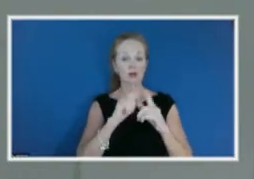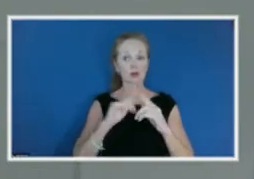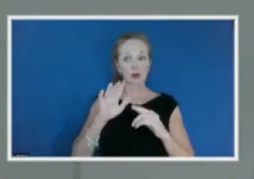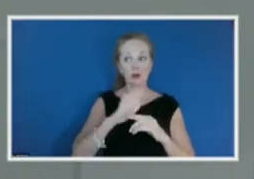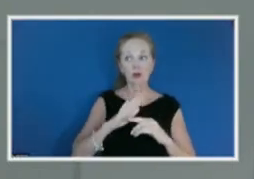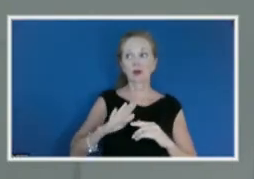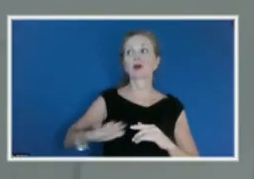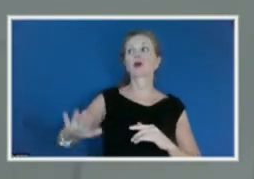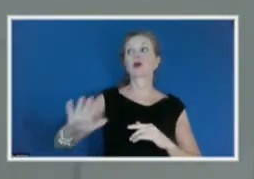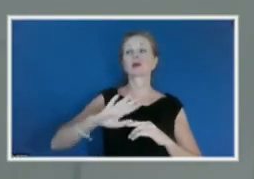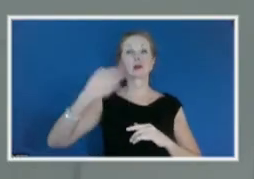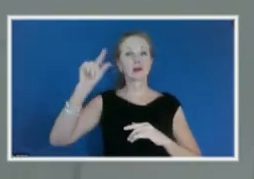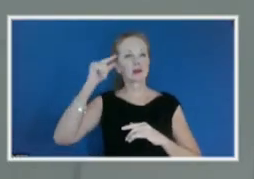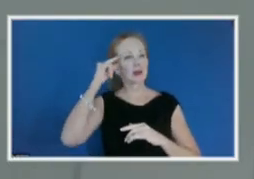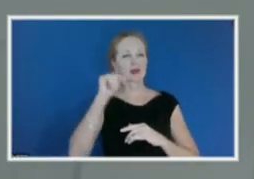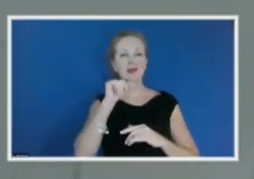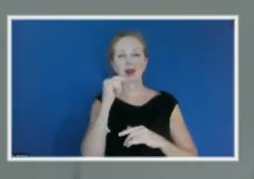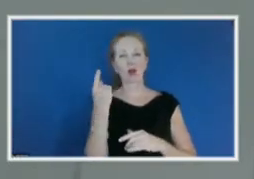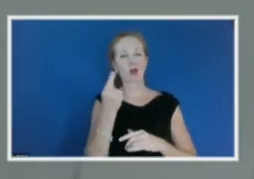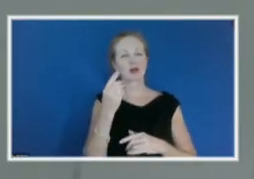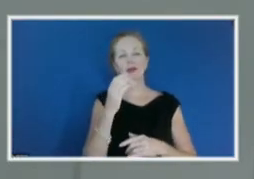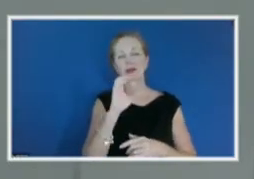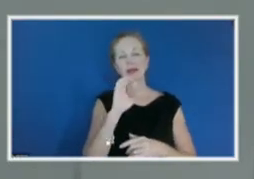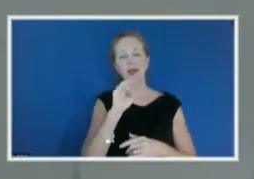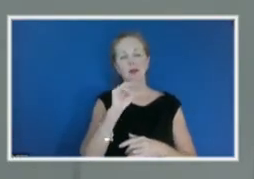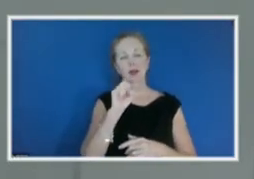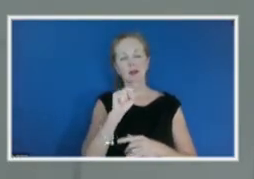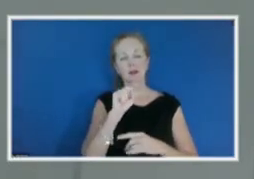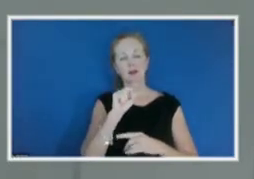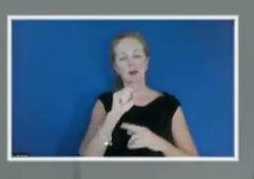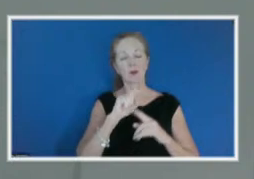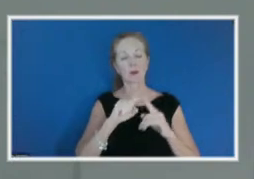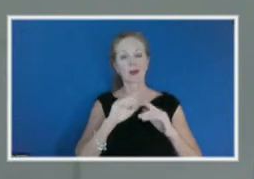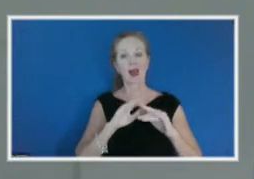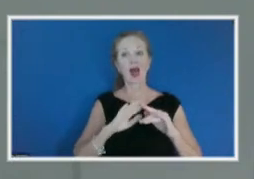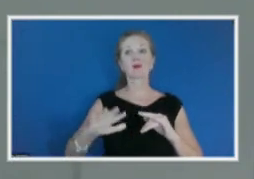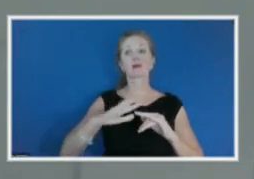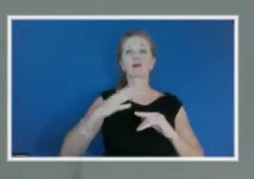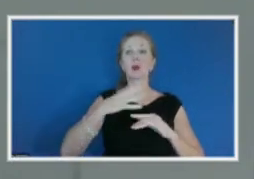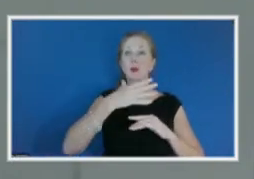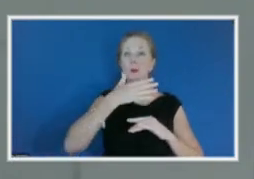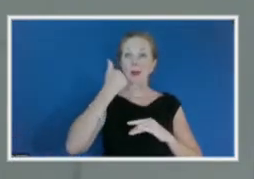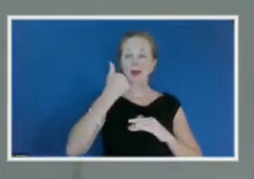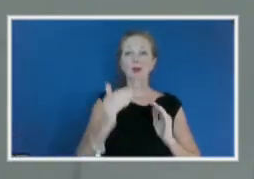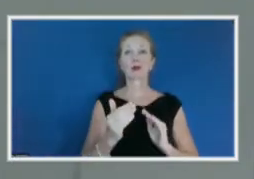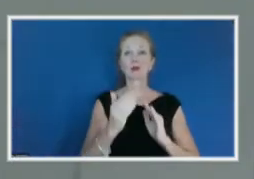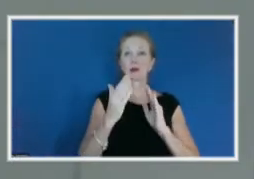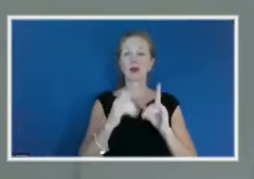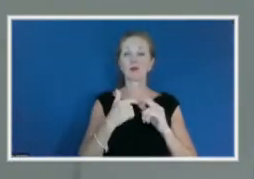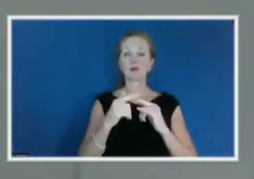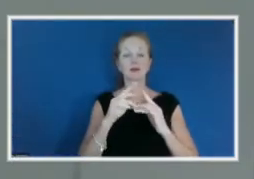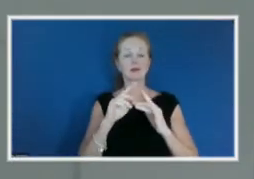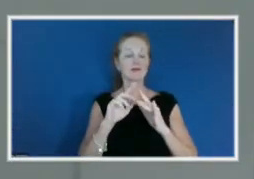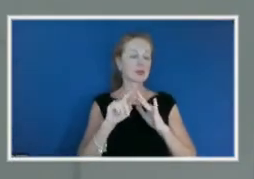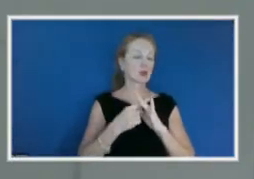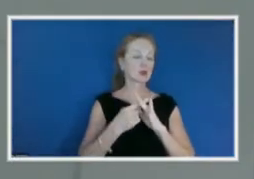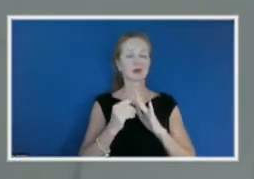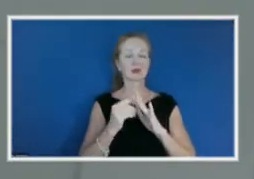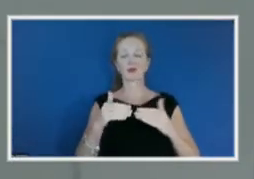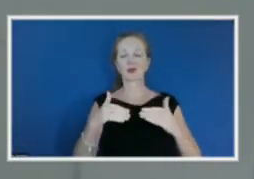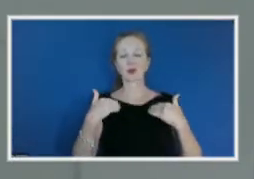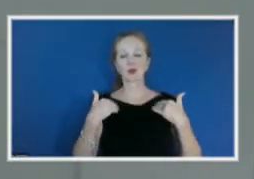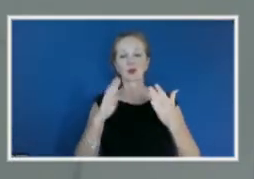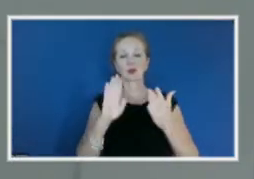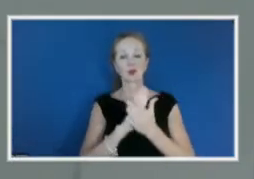just Mecklenburg County and CMS to better address sources of youth and school violence? That's for both, and